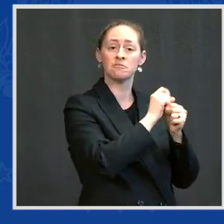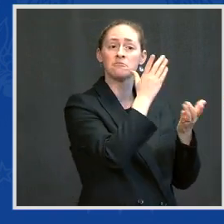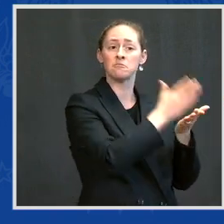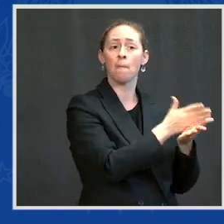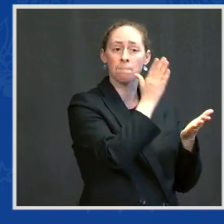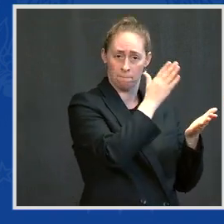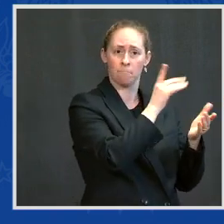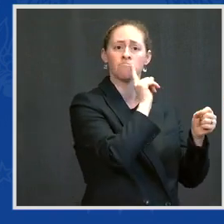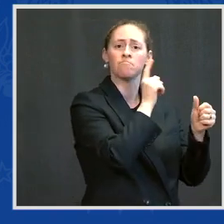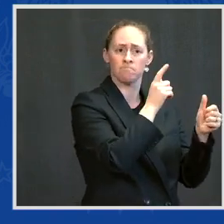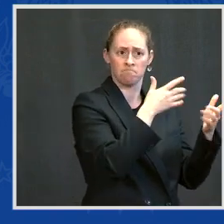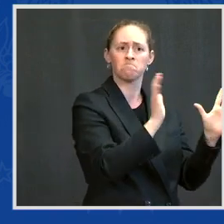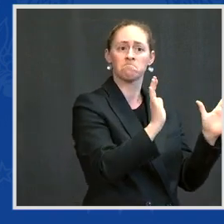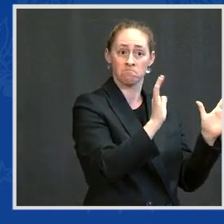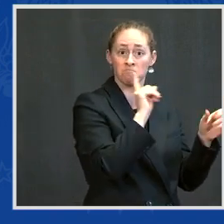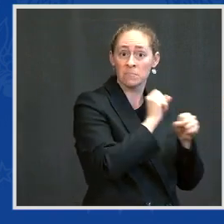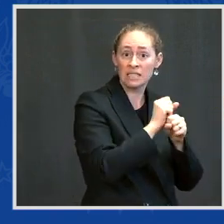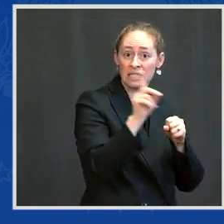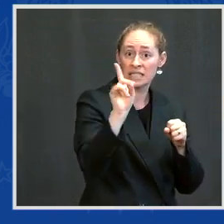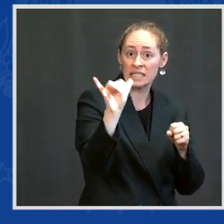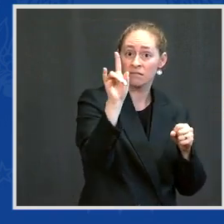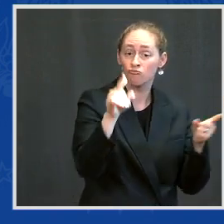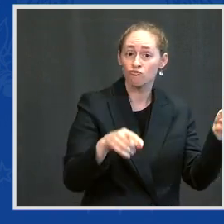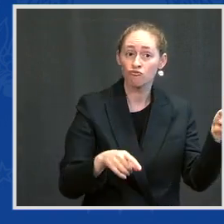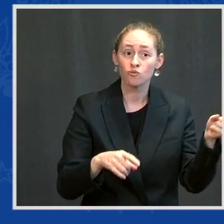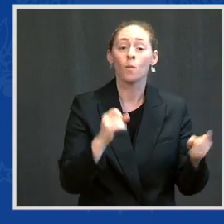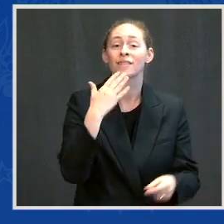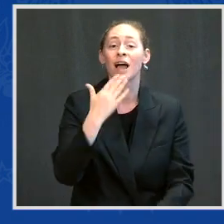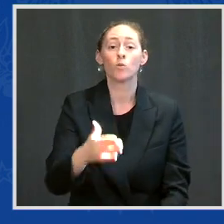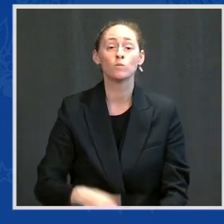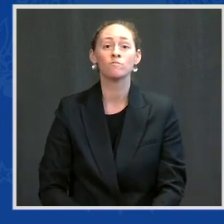he would do it. Thank you.